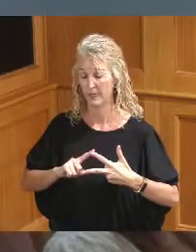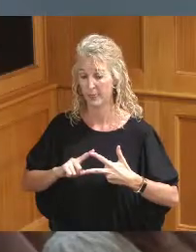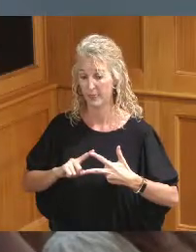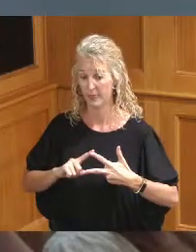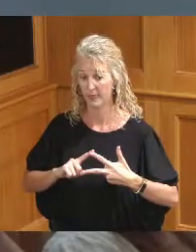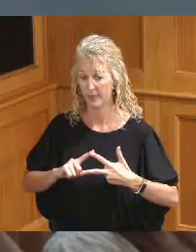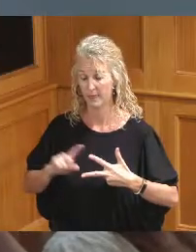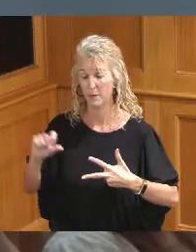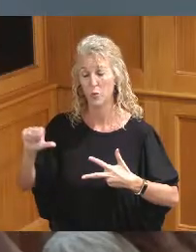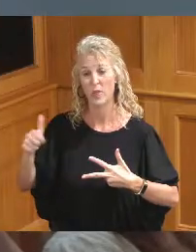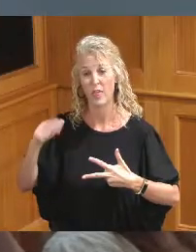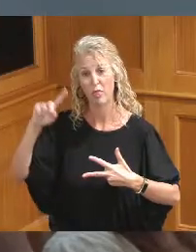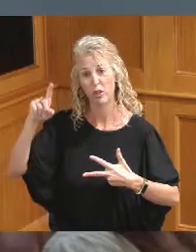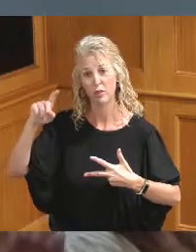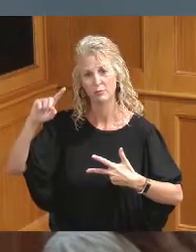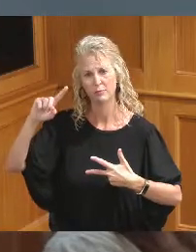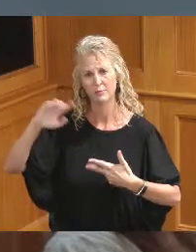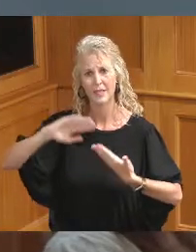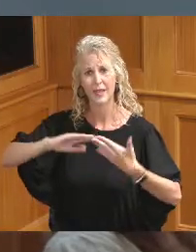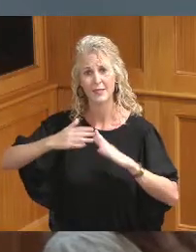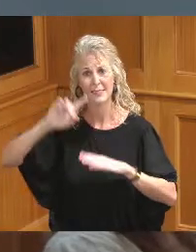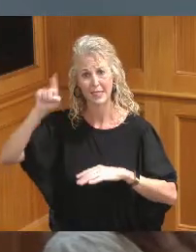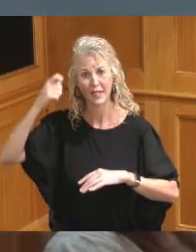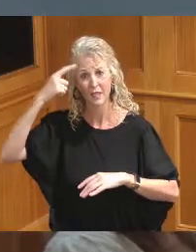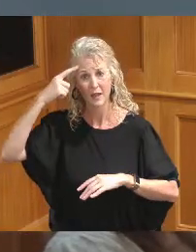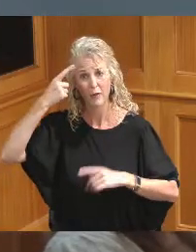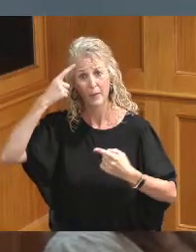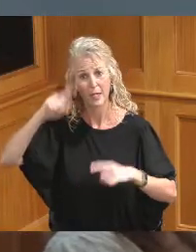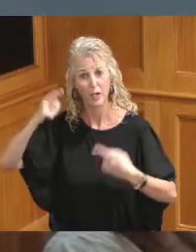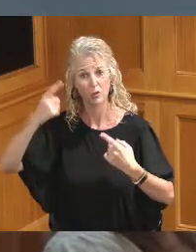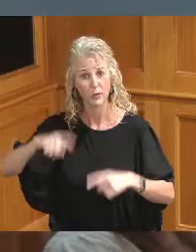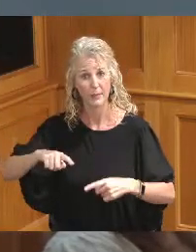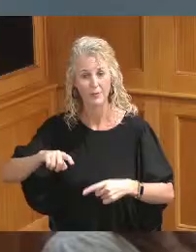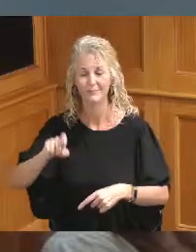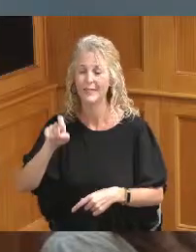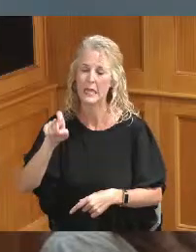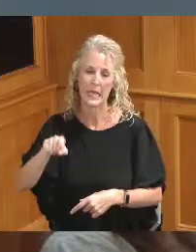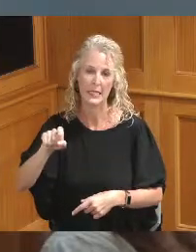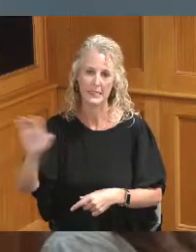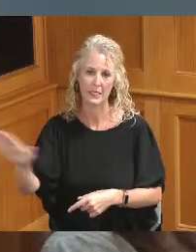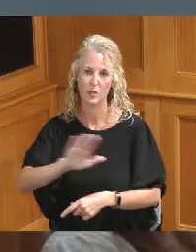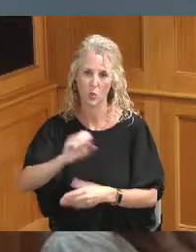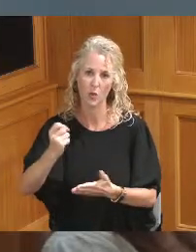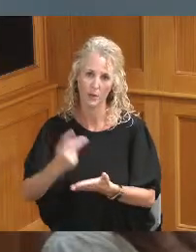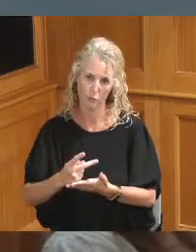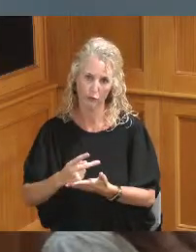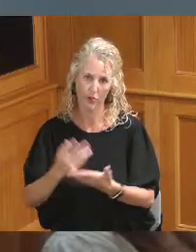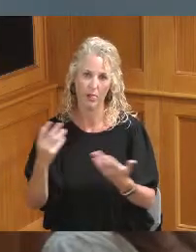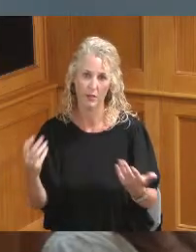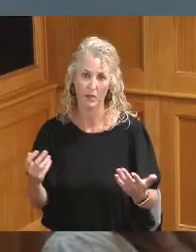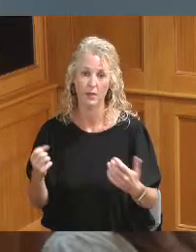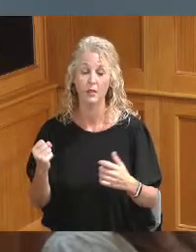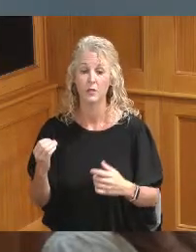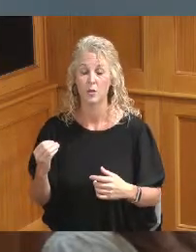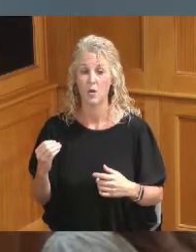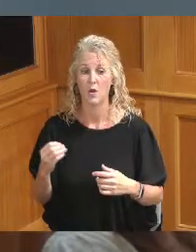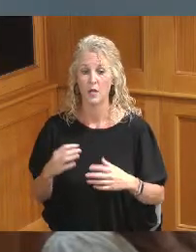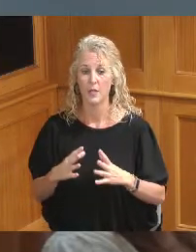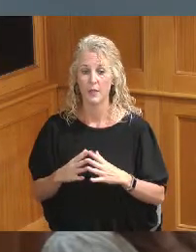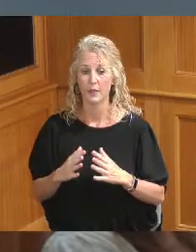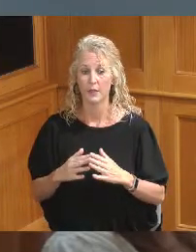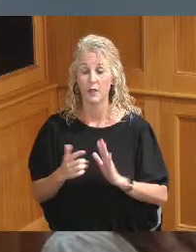with other municipalities where we would potentially have an intergovernmental agreement, that would certainly need board approval. So